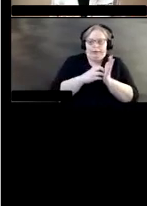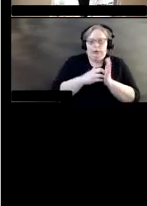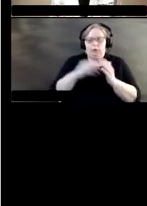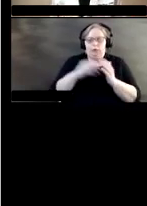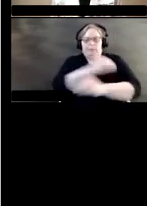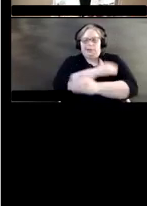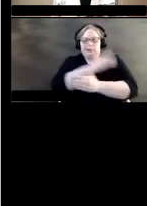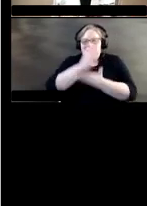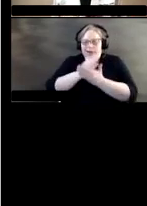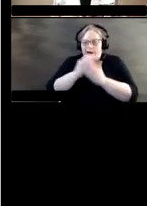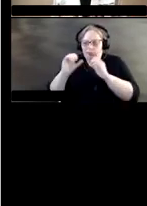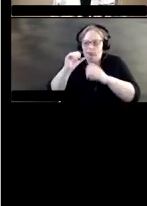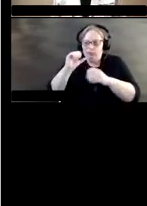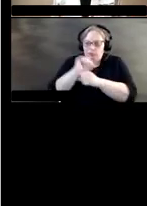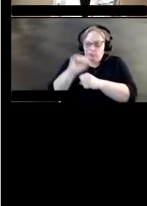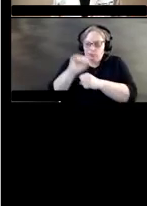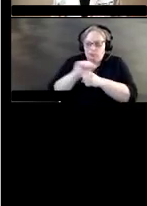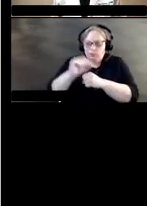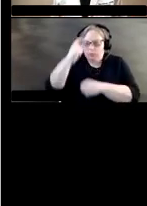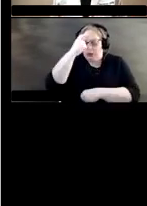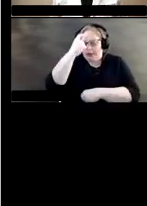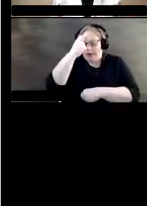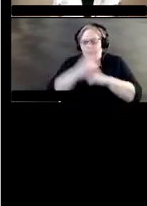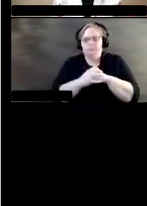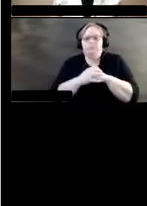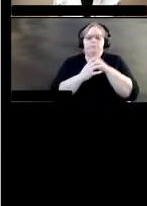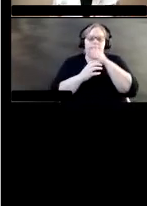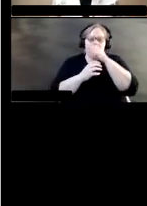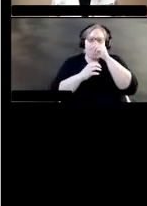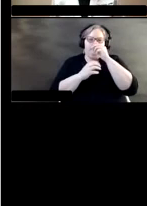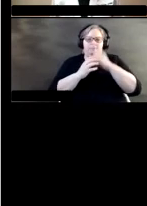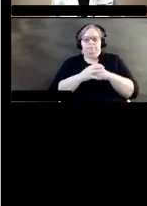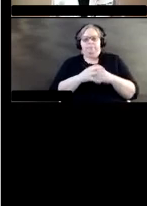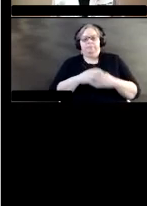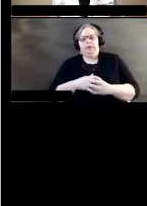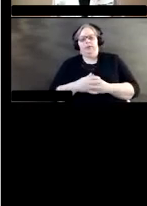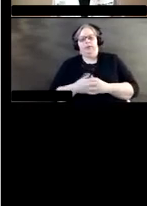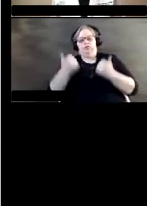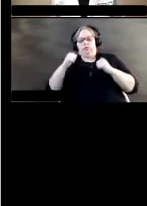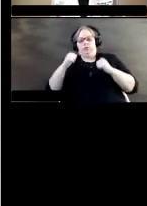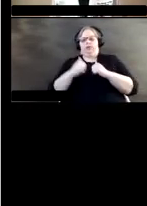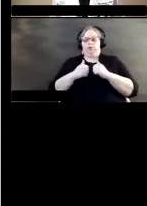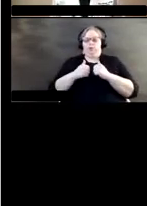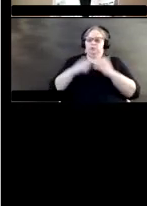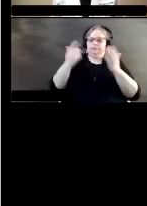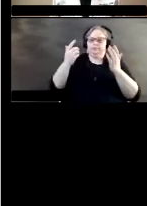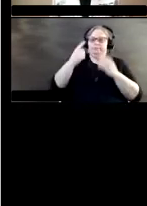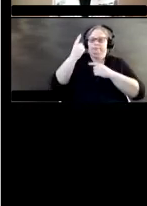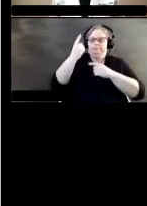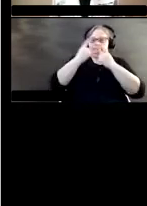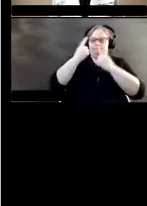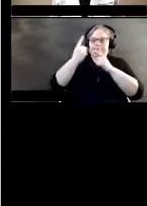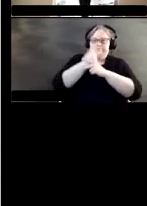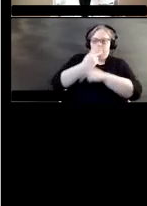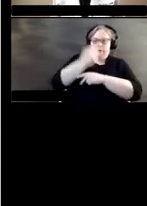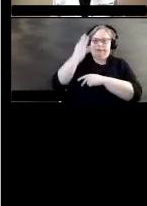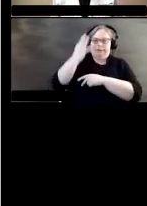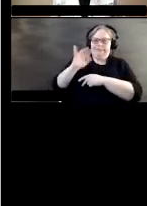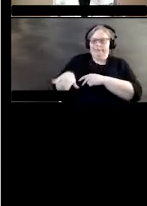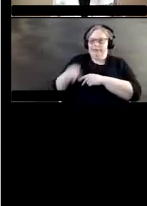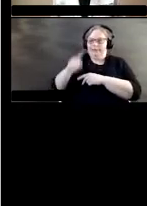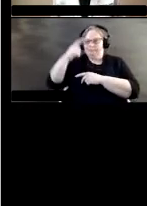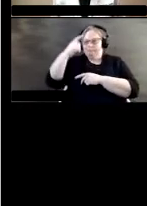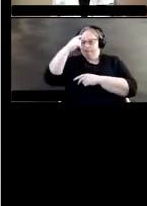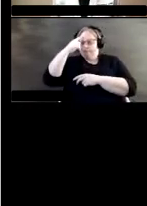brain. We're ruling out a condition called normal pressure hydrocephalus. And then we also get in-depth